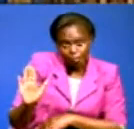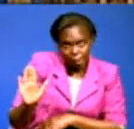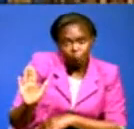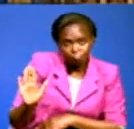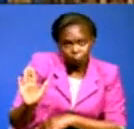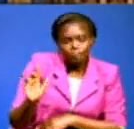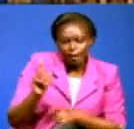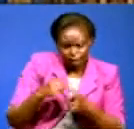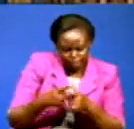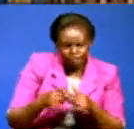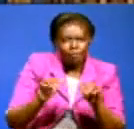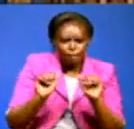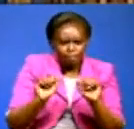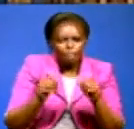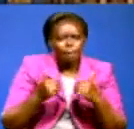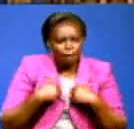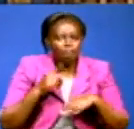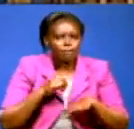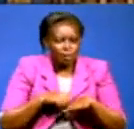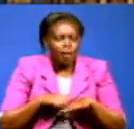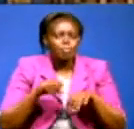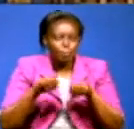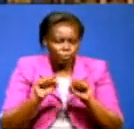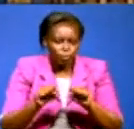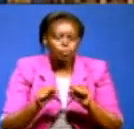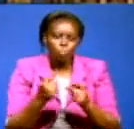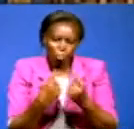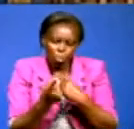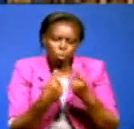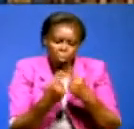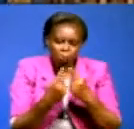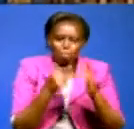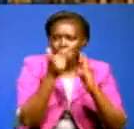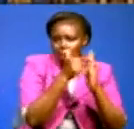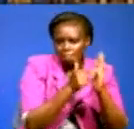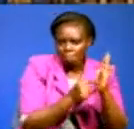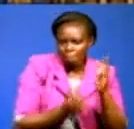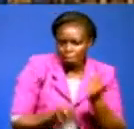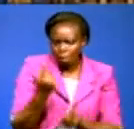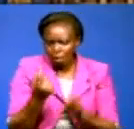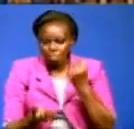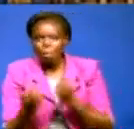time when you can actually bring those preliminary points and they'll be determined at that level.